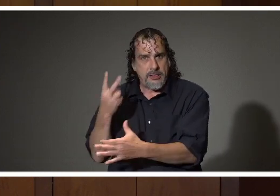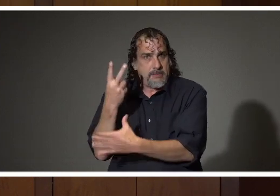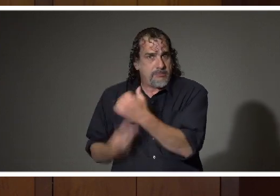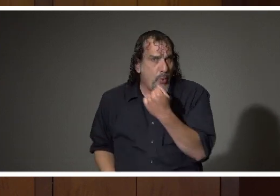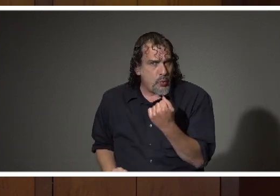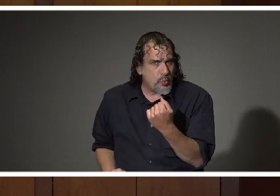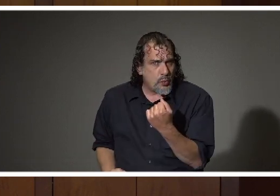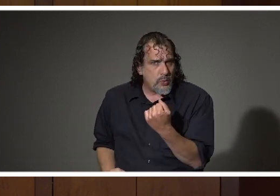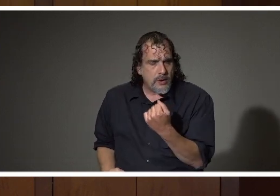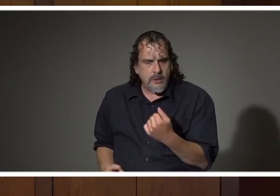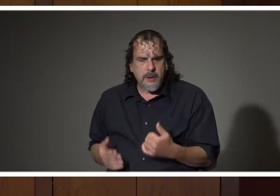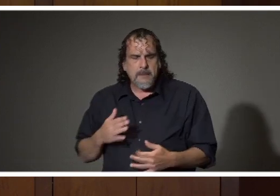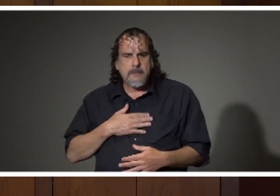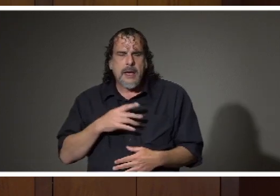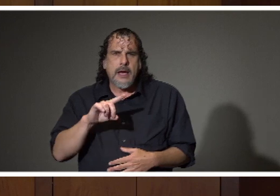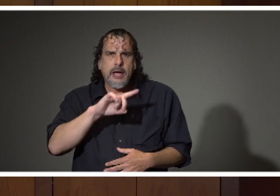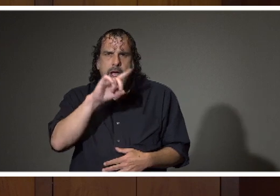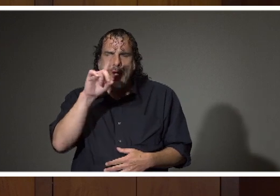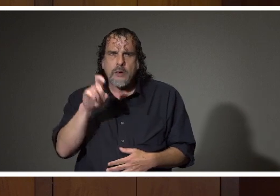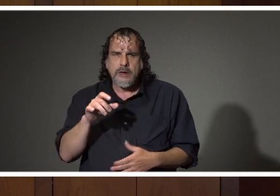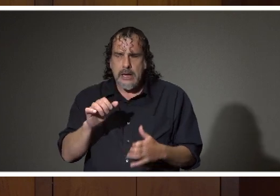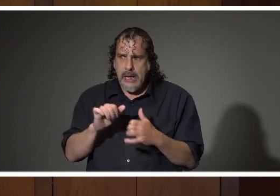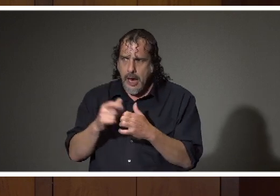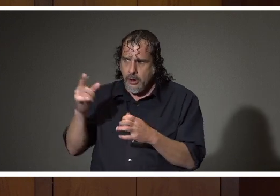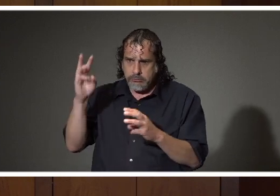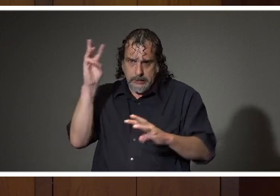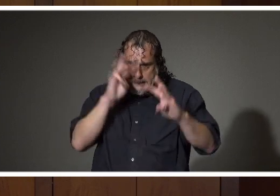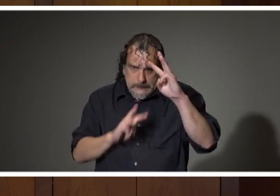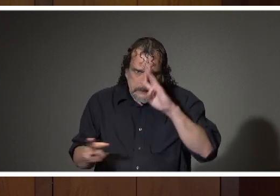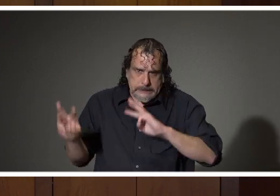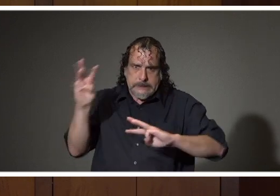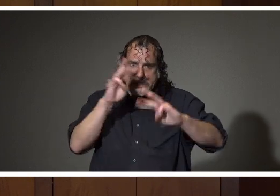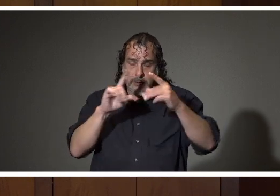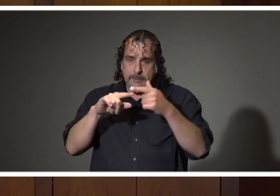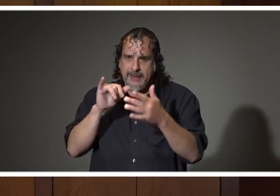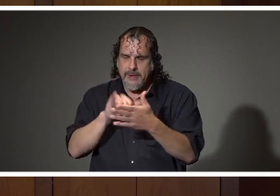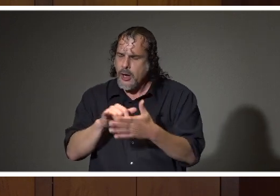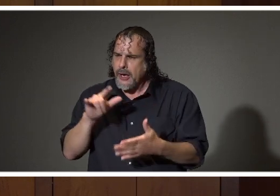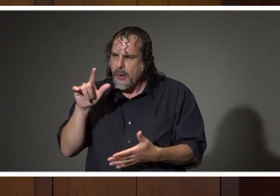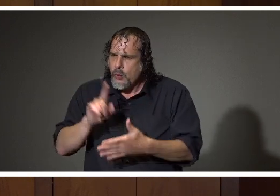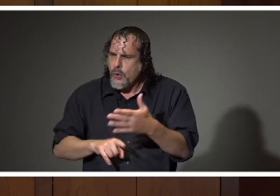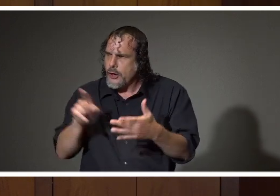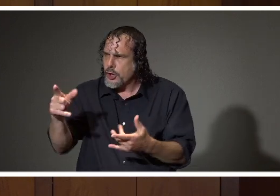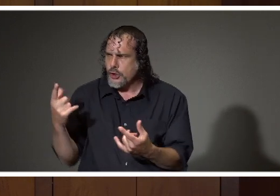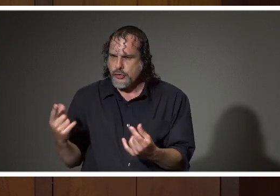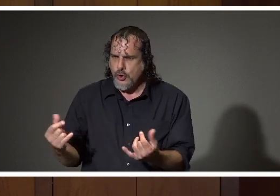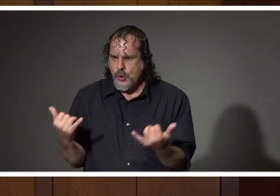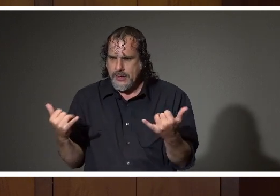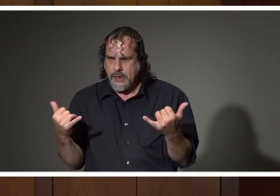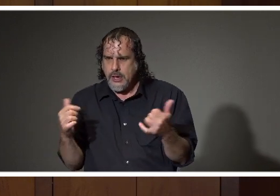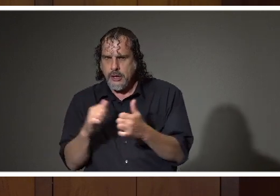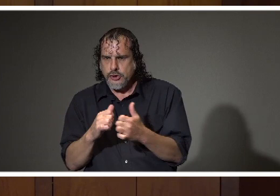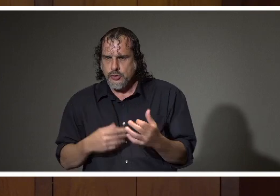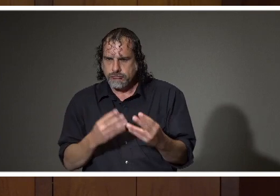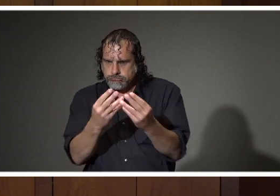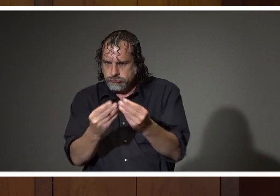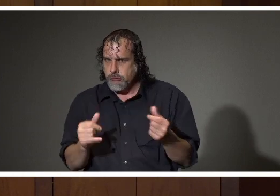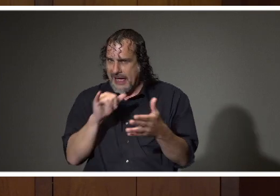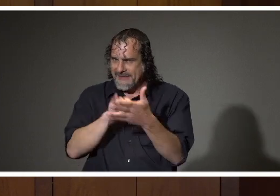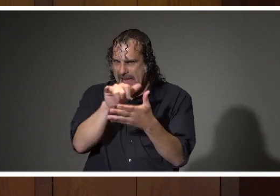My question is, how concerning is that, and what's being done now to address that?